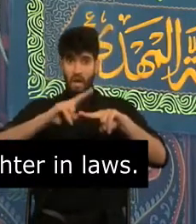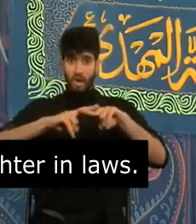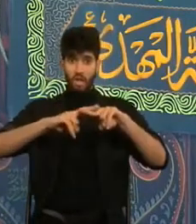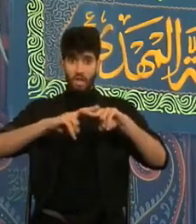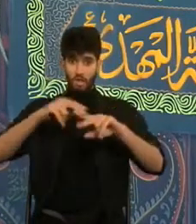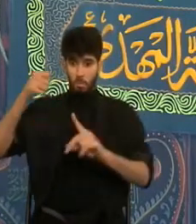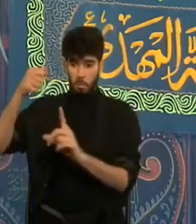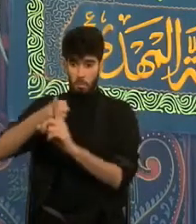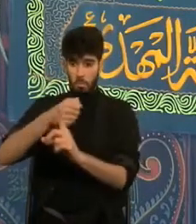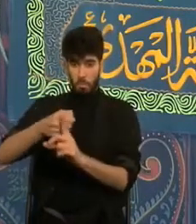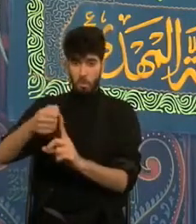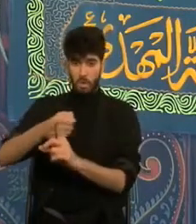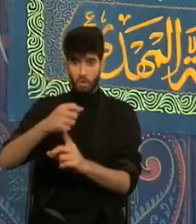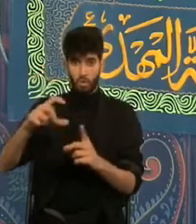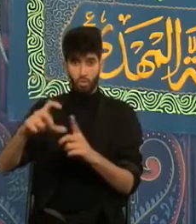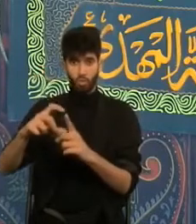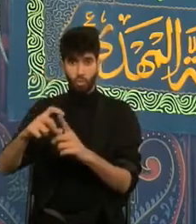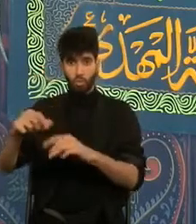daughter-in-laws. Seriously.